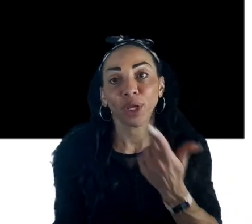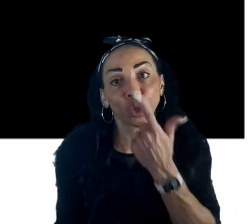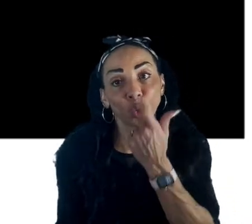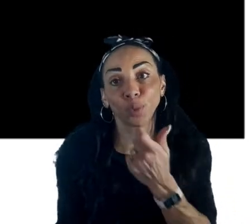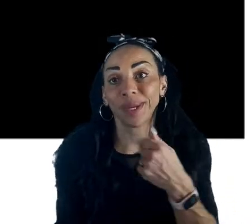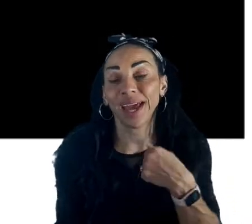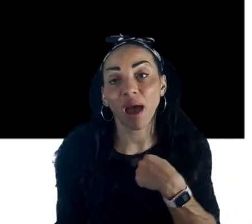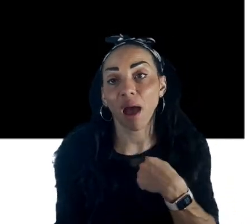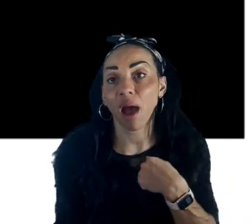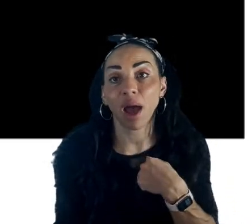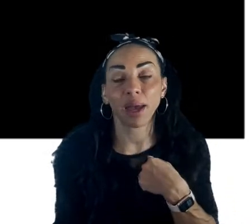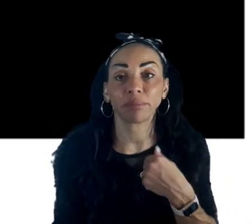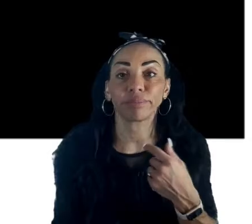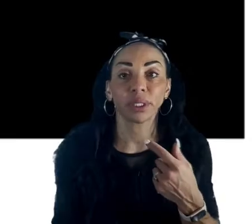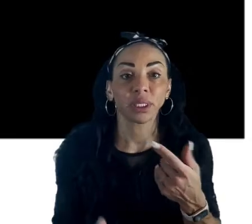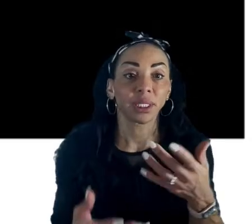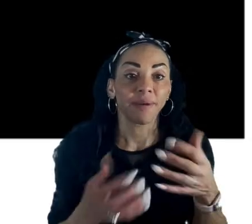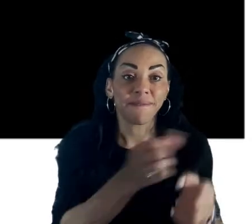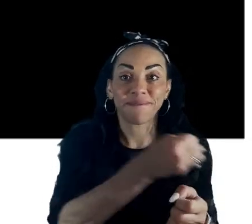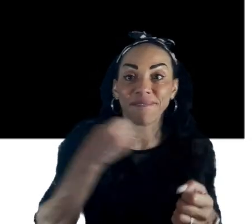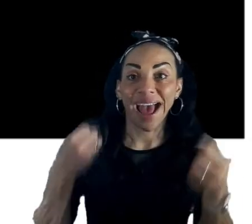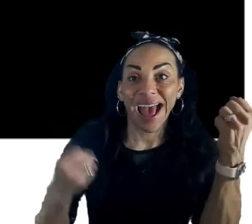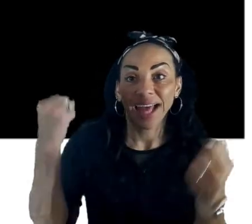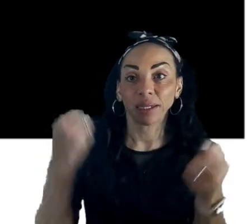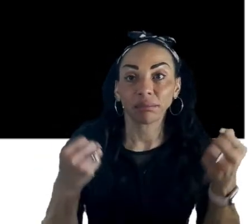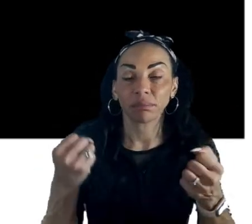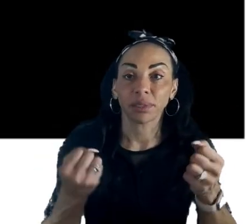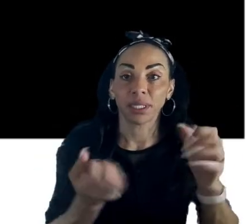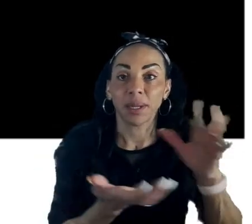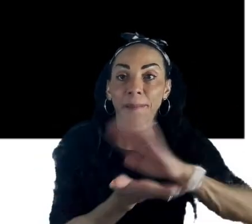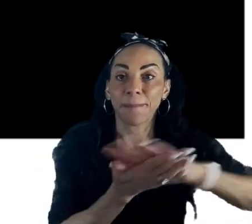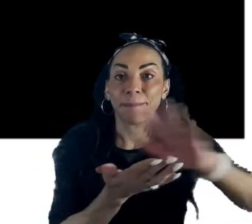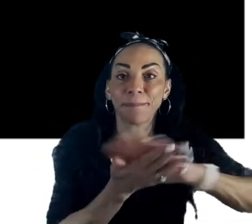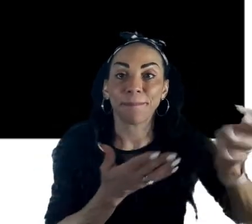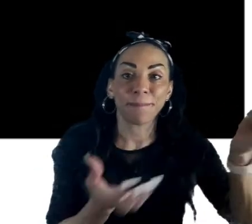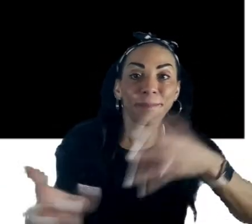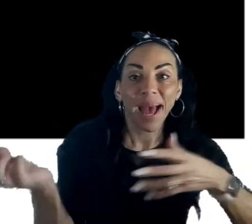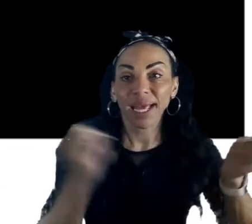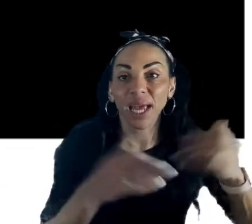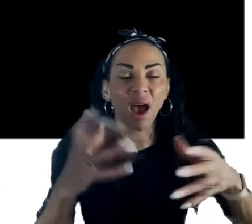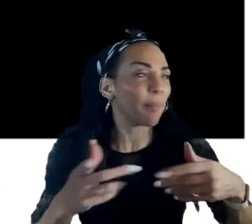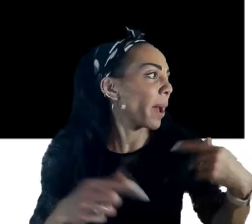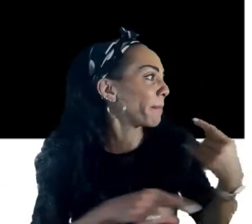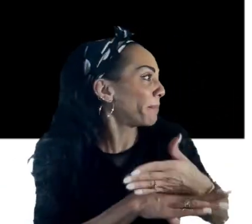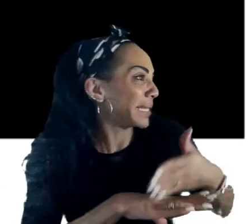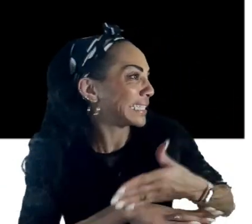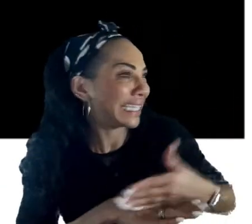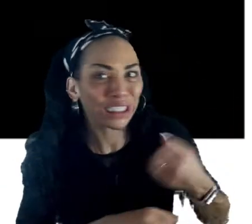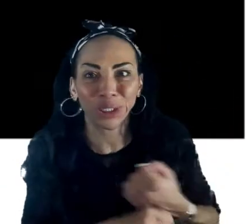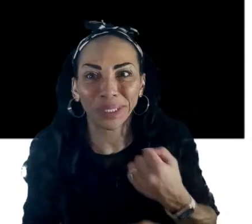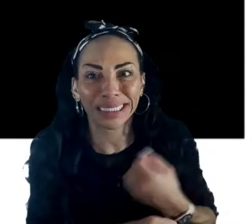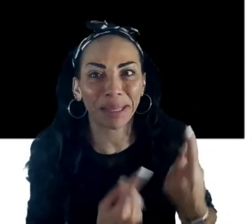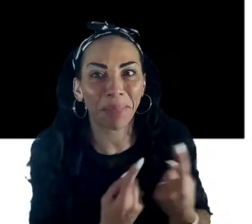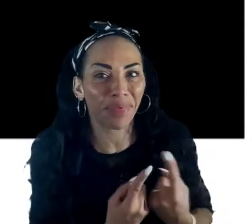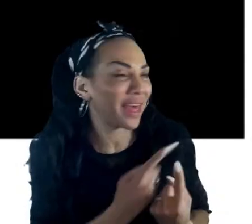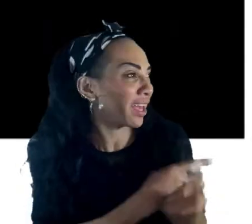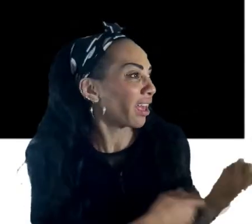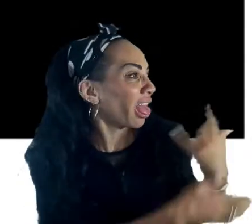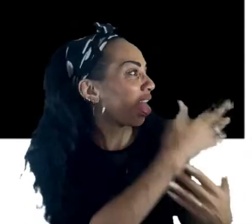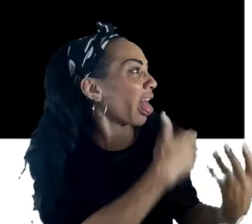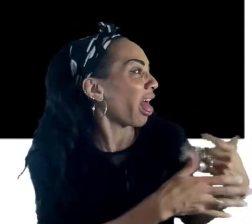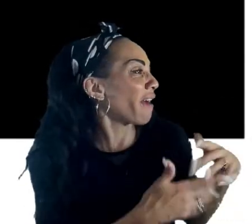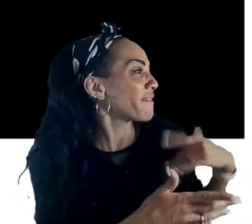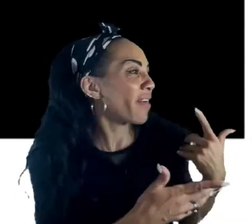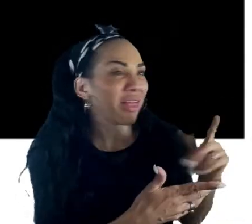want to have a drink and stuff. So those conversations don't feel very well held at that moment. So having the tea party feels a really good place to share